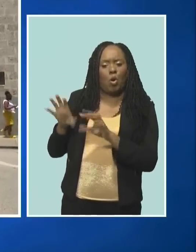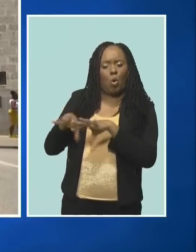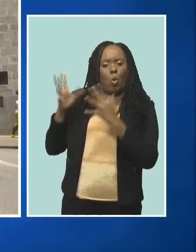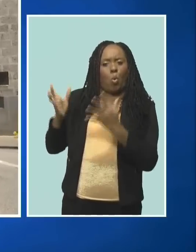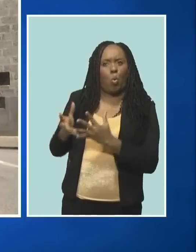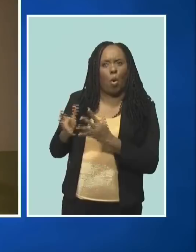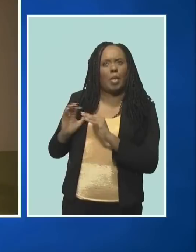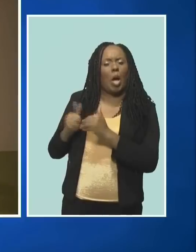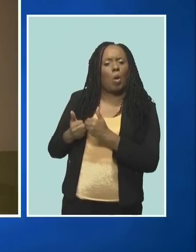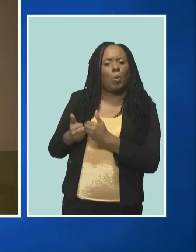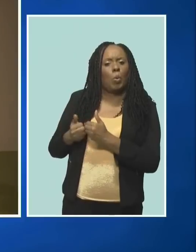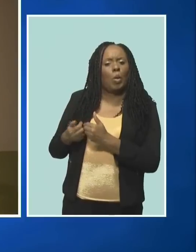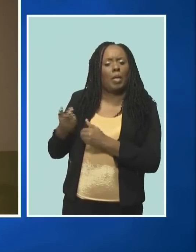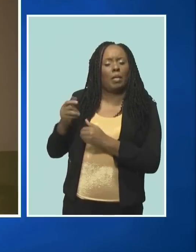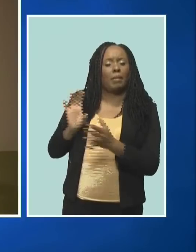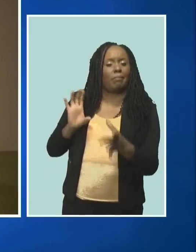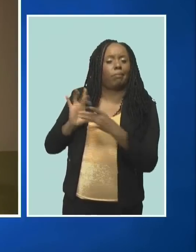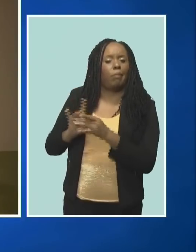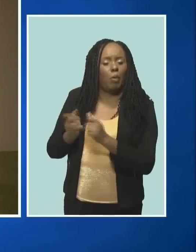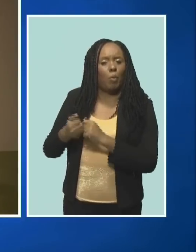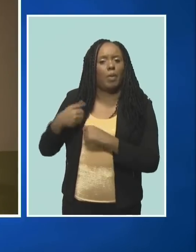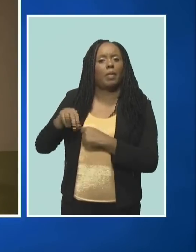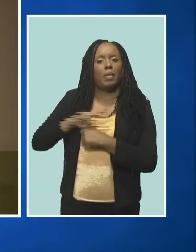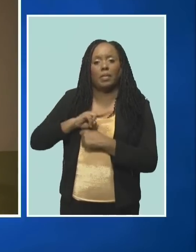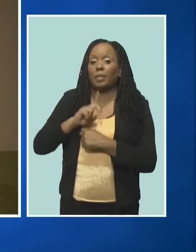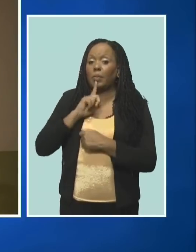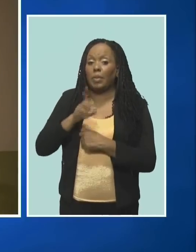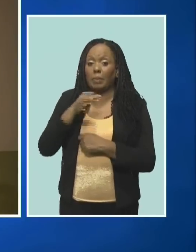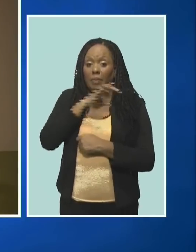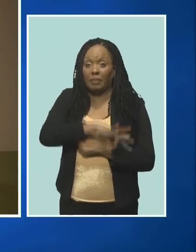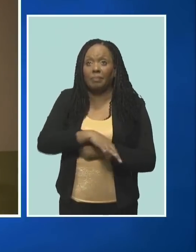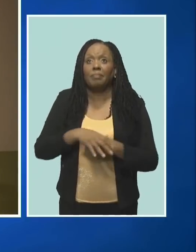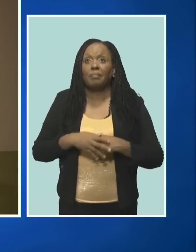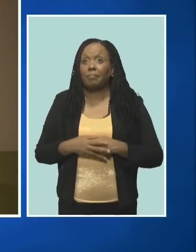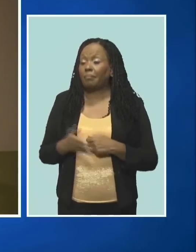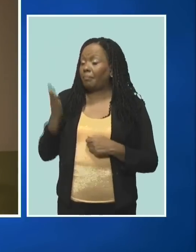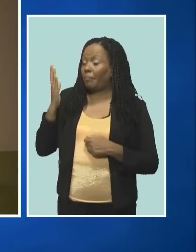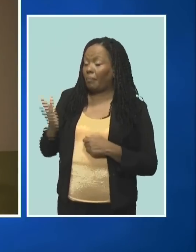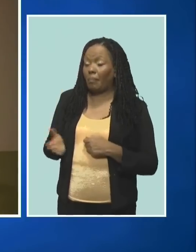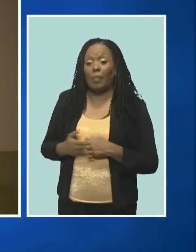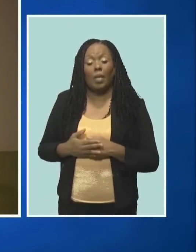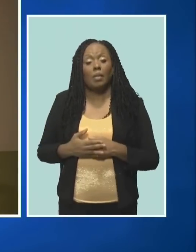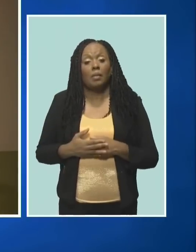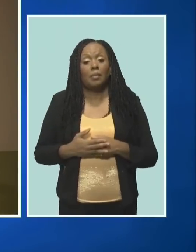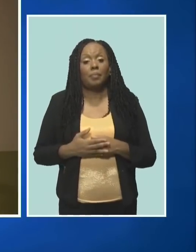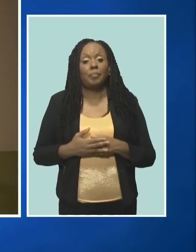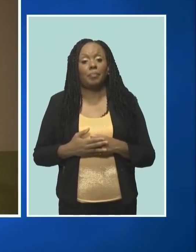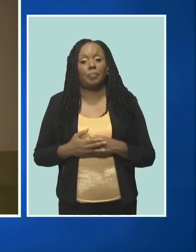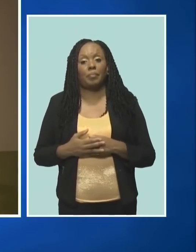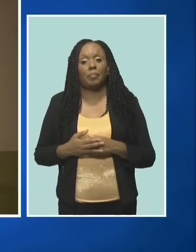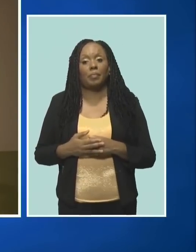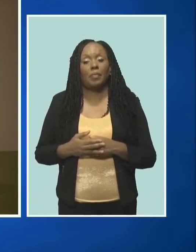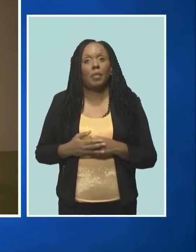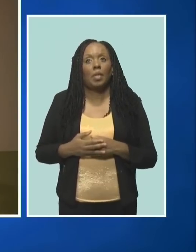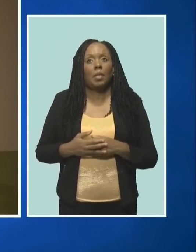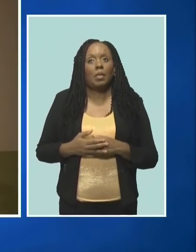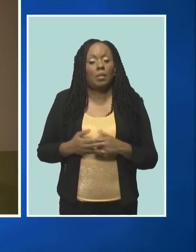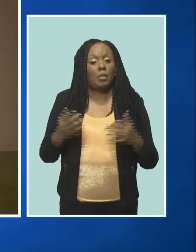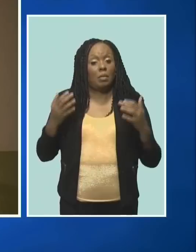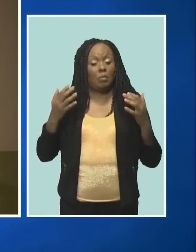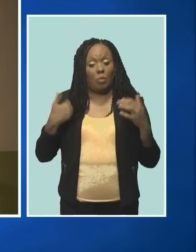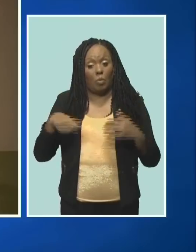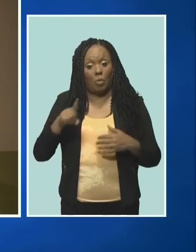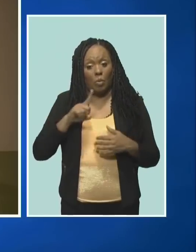This competitive disadvantage that we have can lead to, again, slower or reduced economic growth